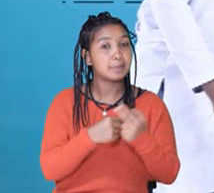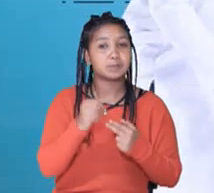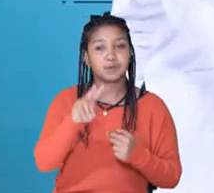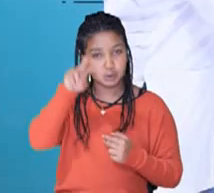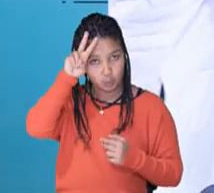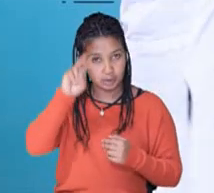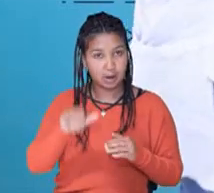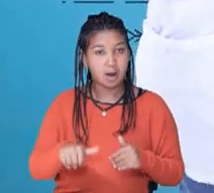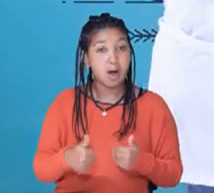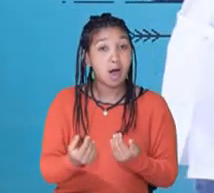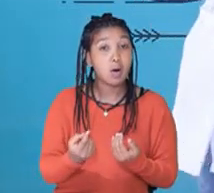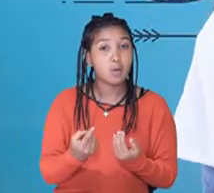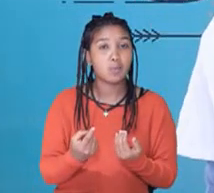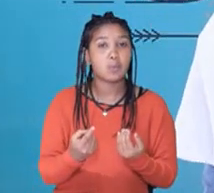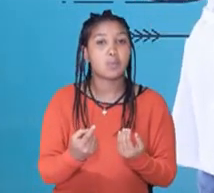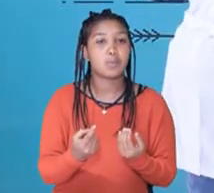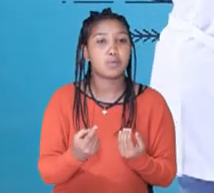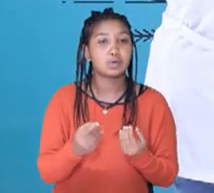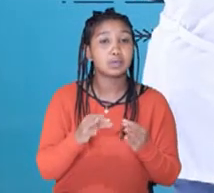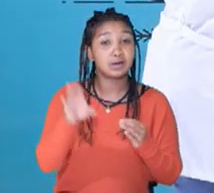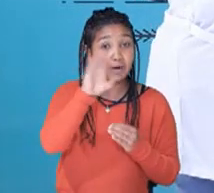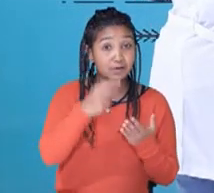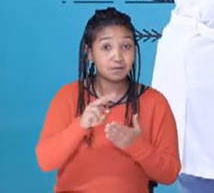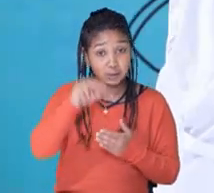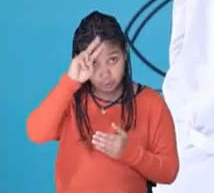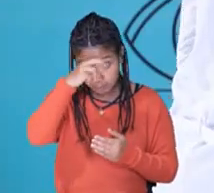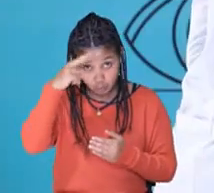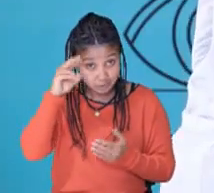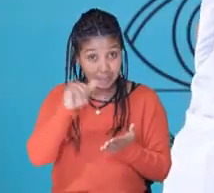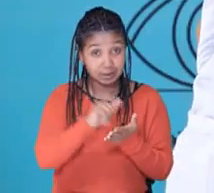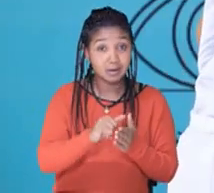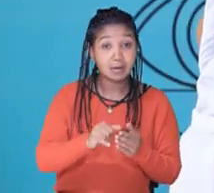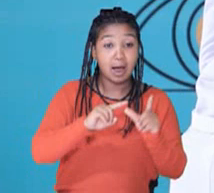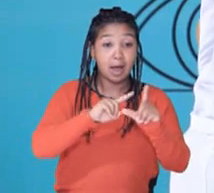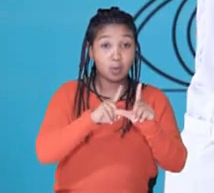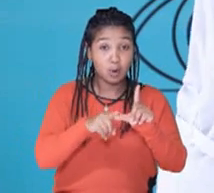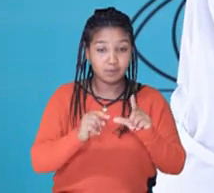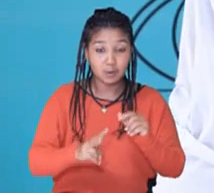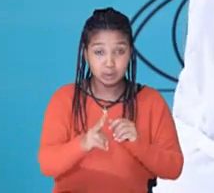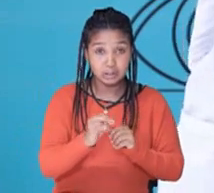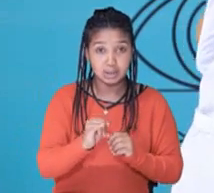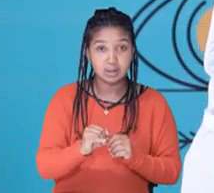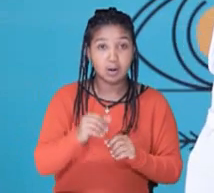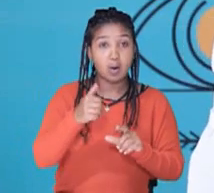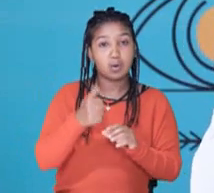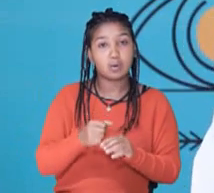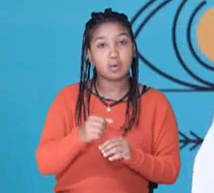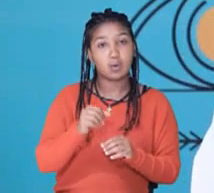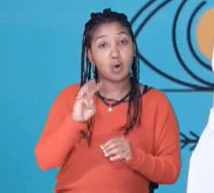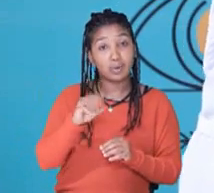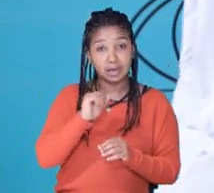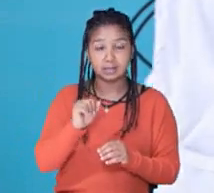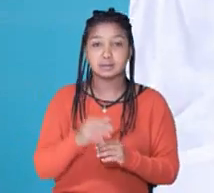v squared. How did find v squared? Because that angular velocity omega is